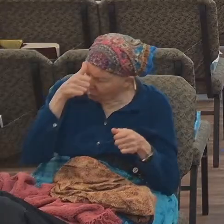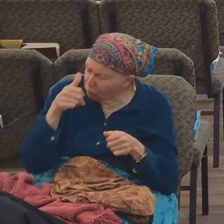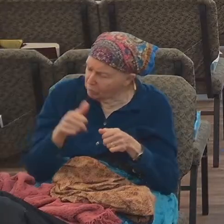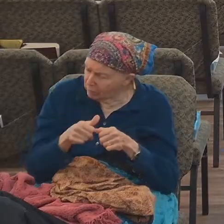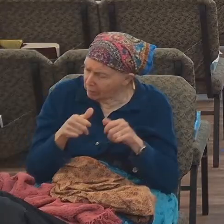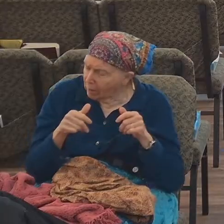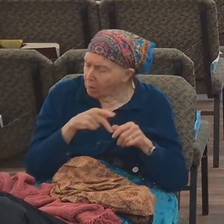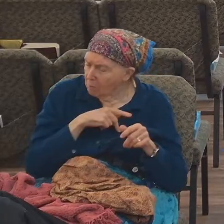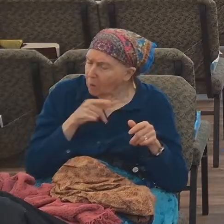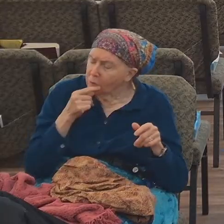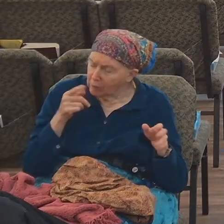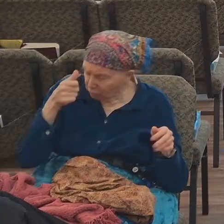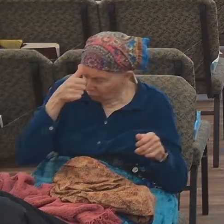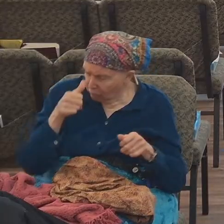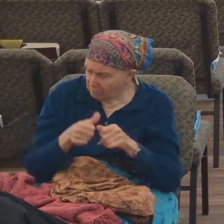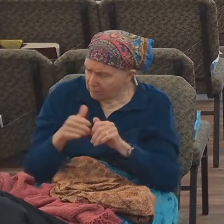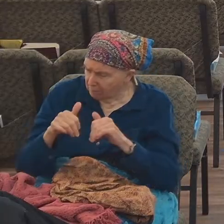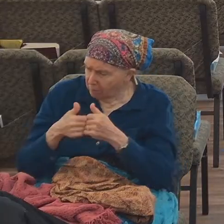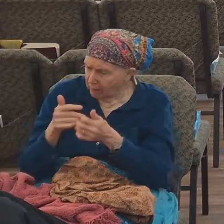Does that make sense?